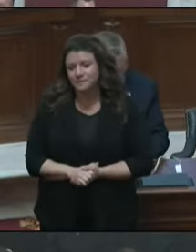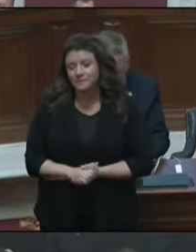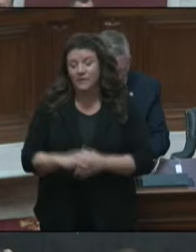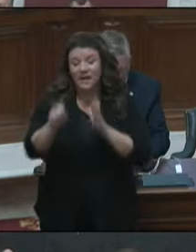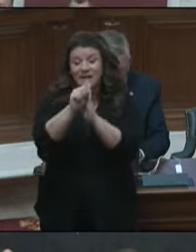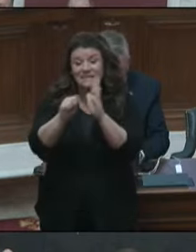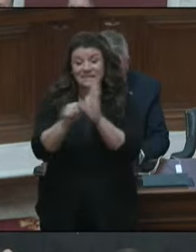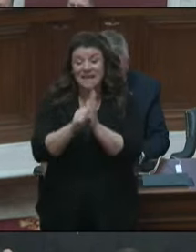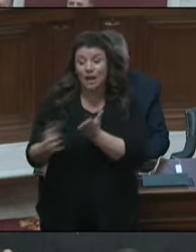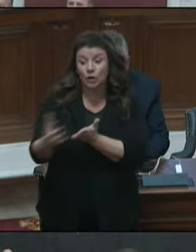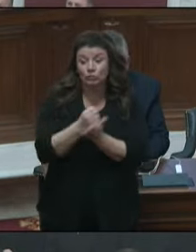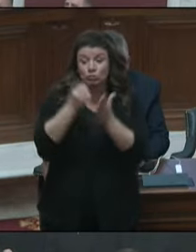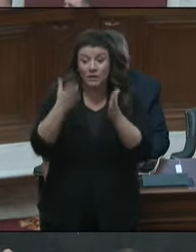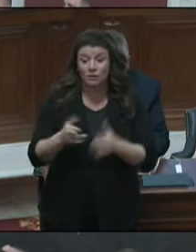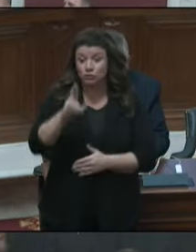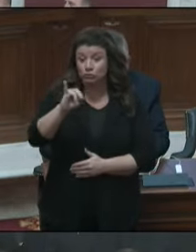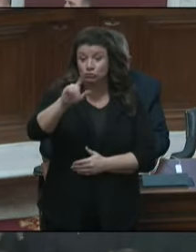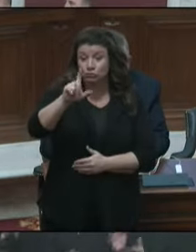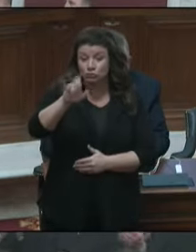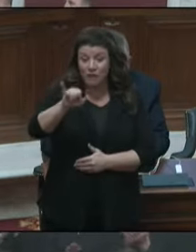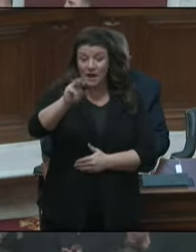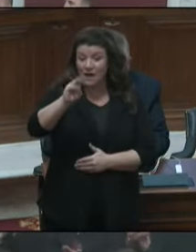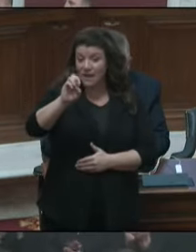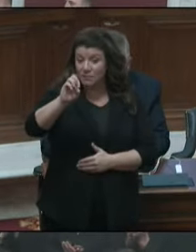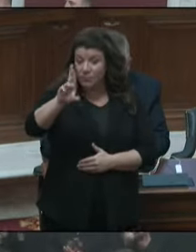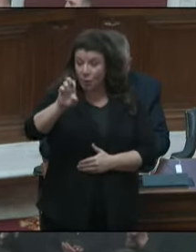Our State Treasurer, Riley Moore.